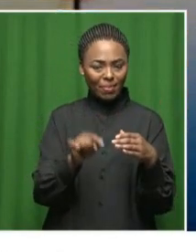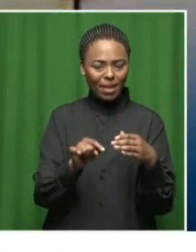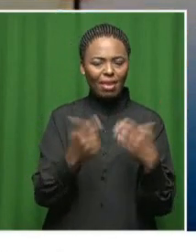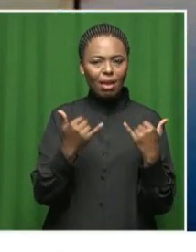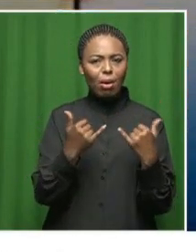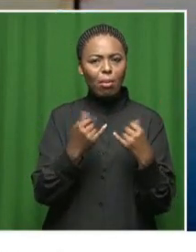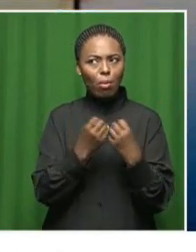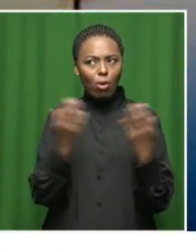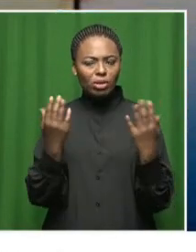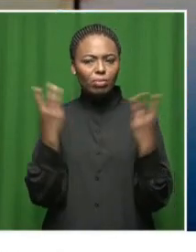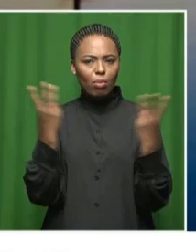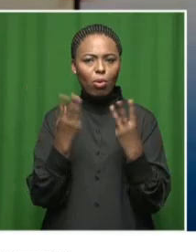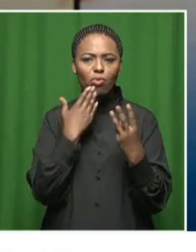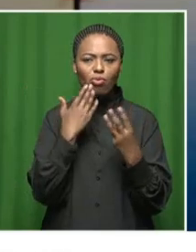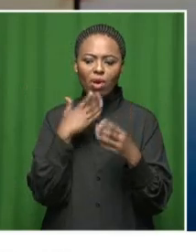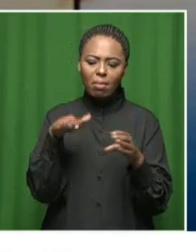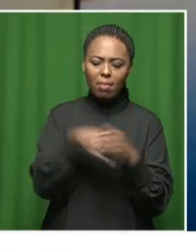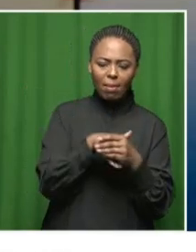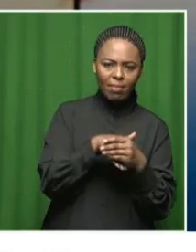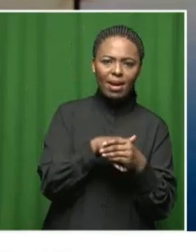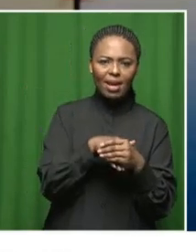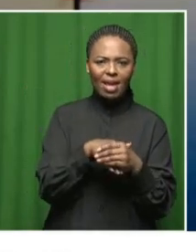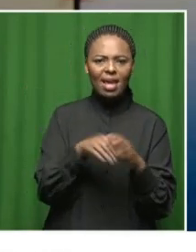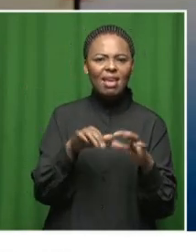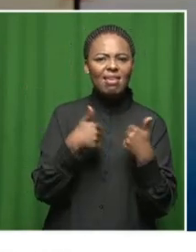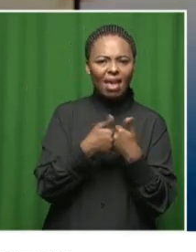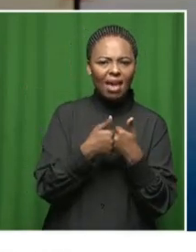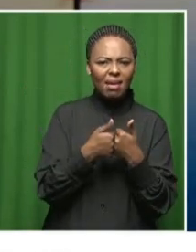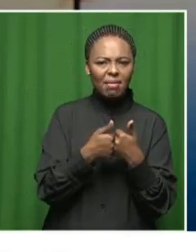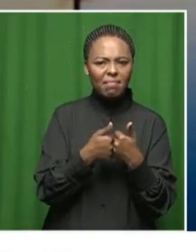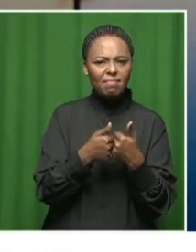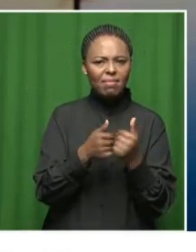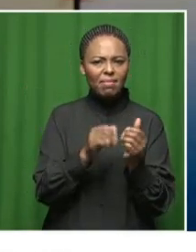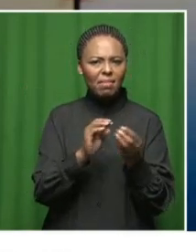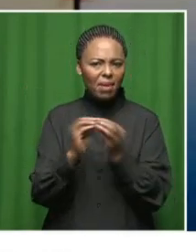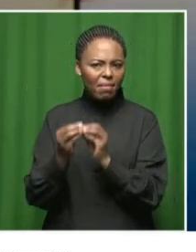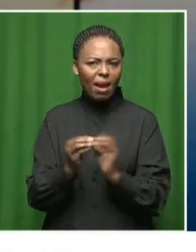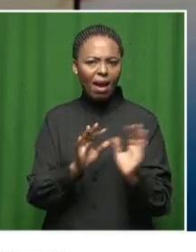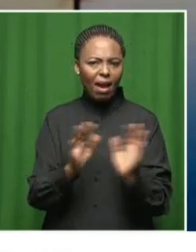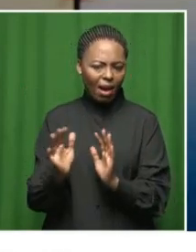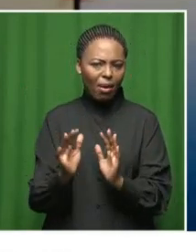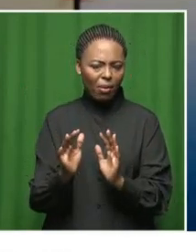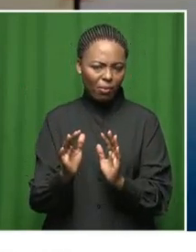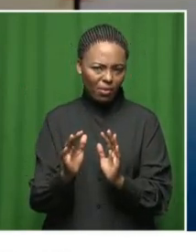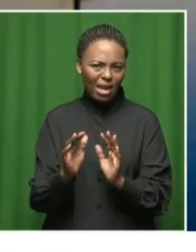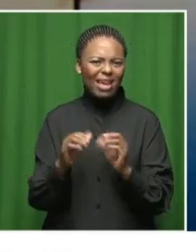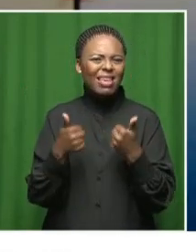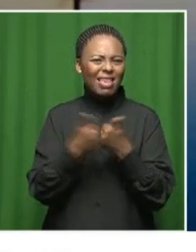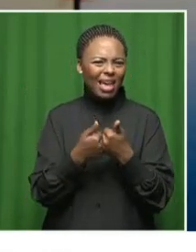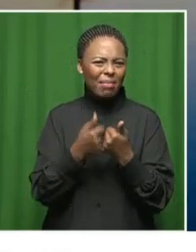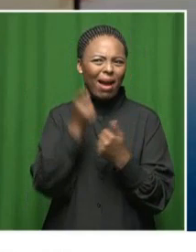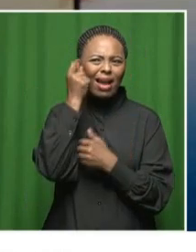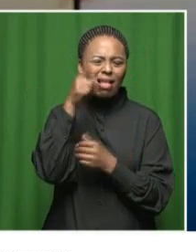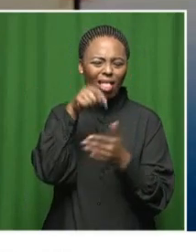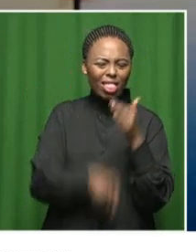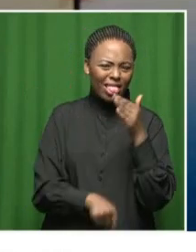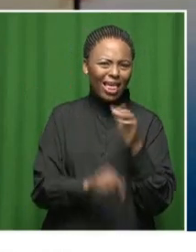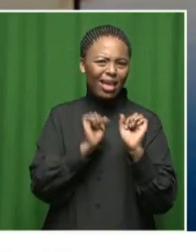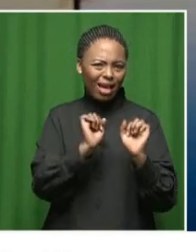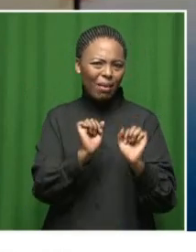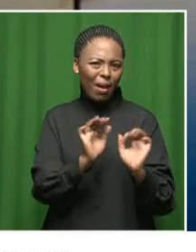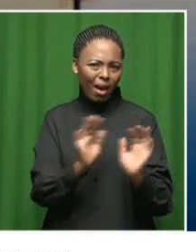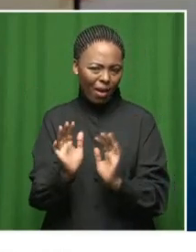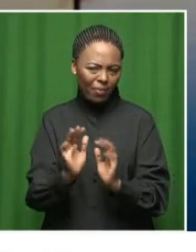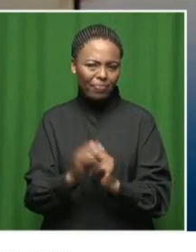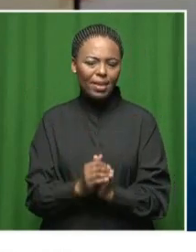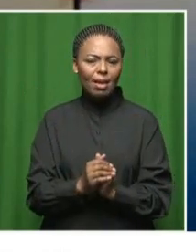more entry level, who need to understand what game design is, how to make games, what the whole industry is about, And we did